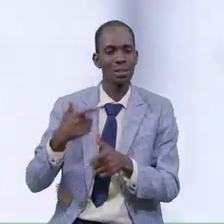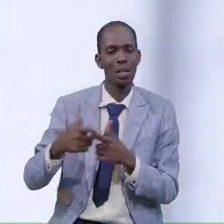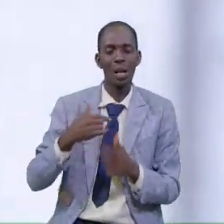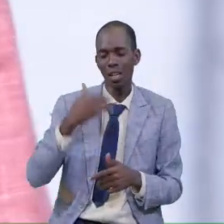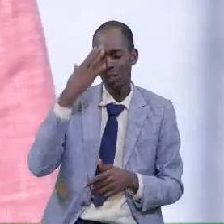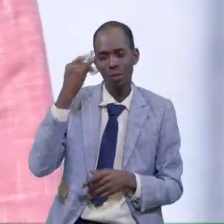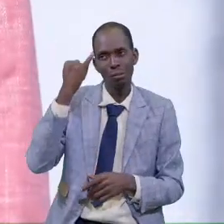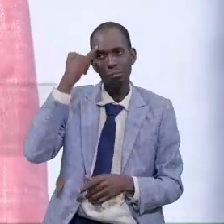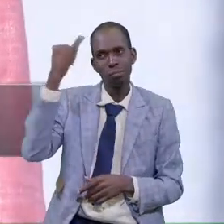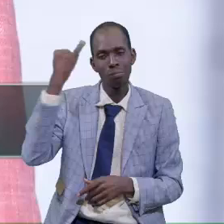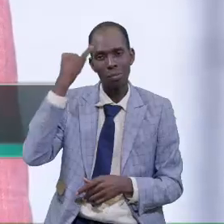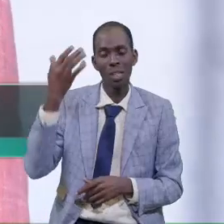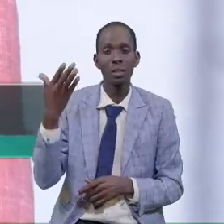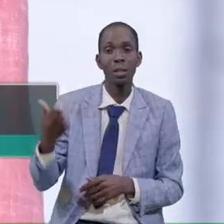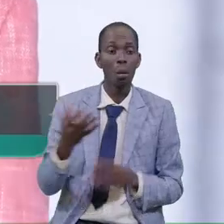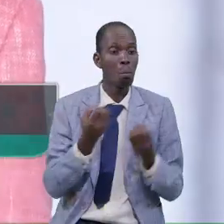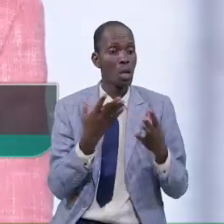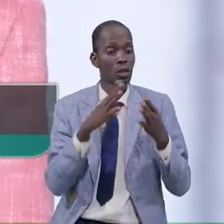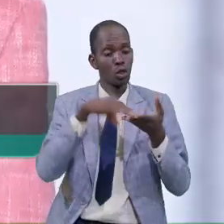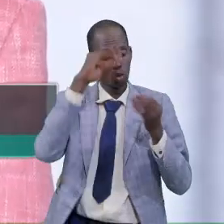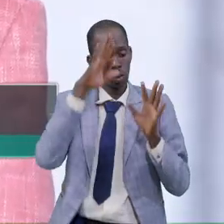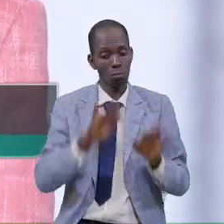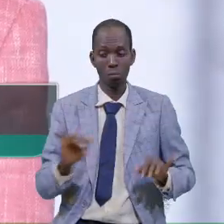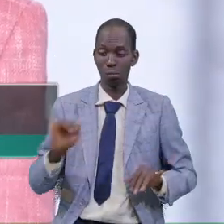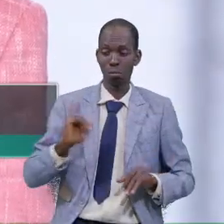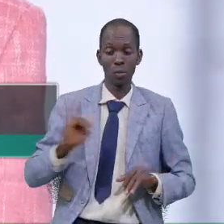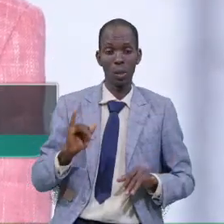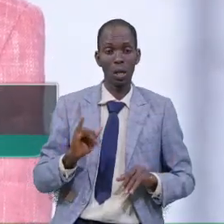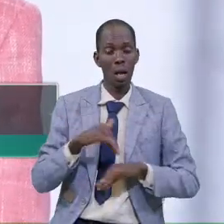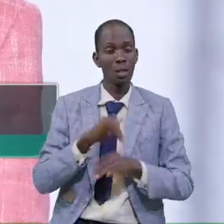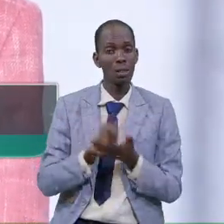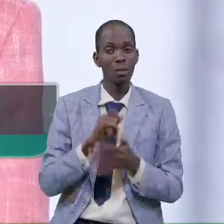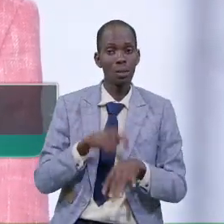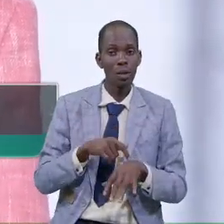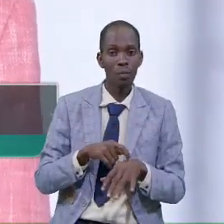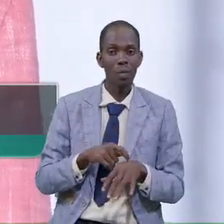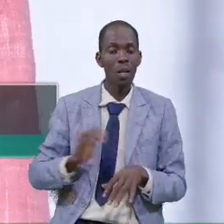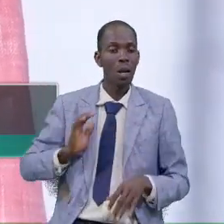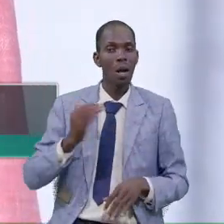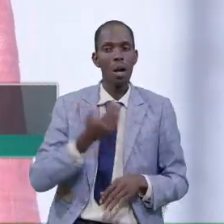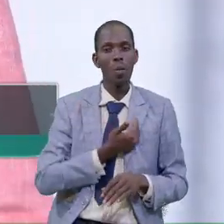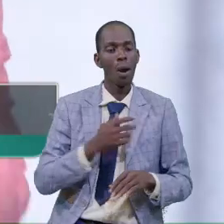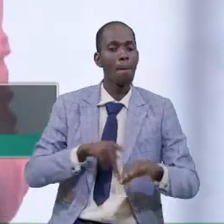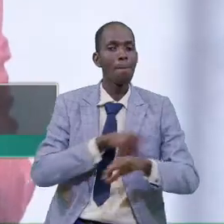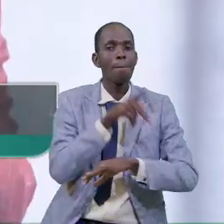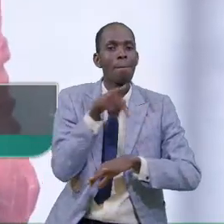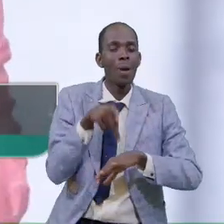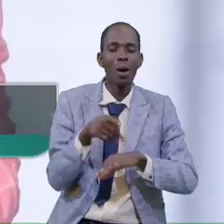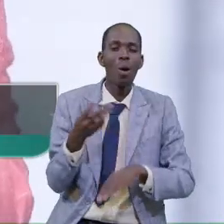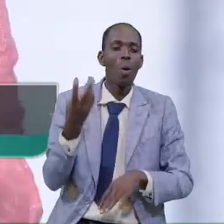me at that time, our principal was their role model.